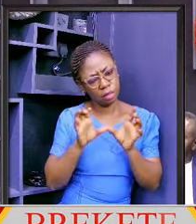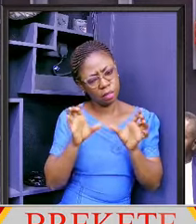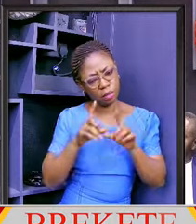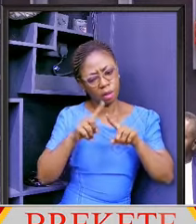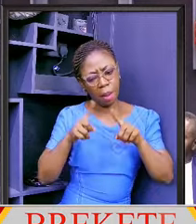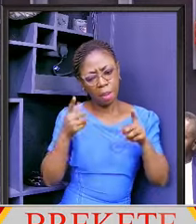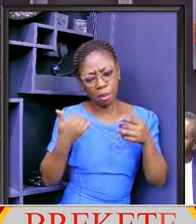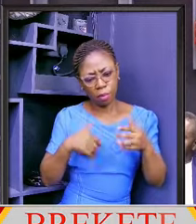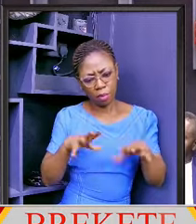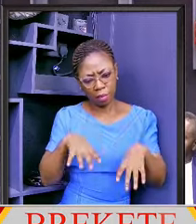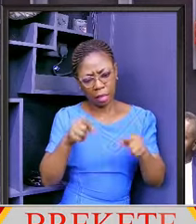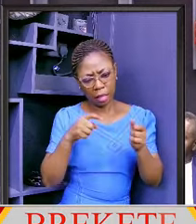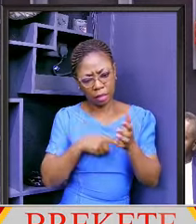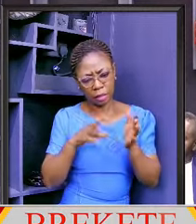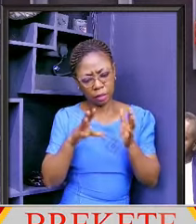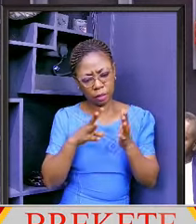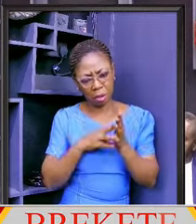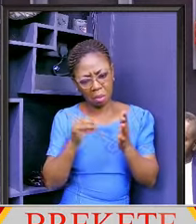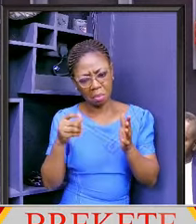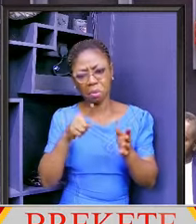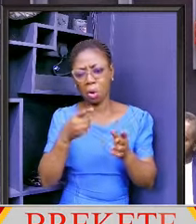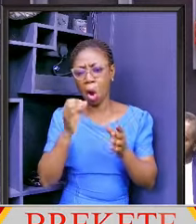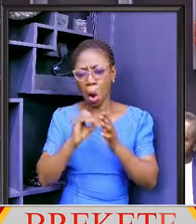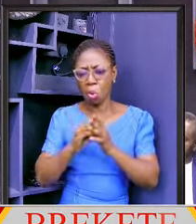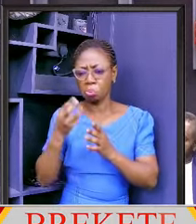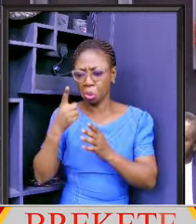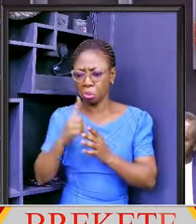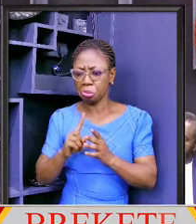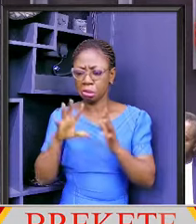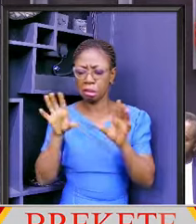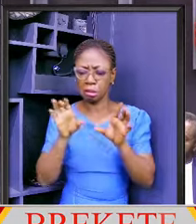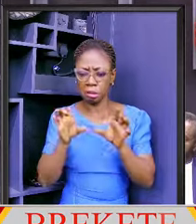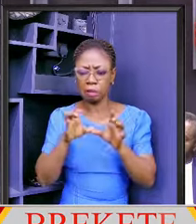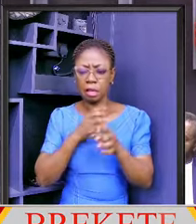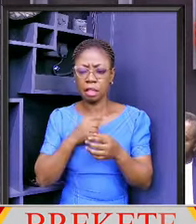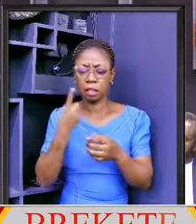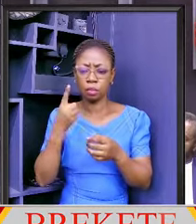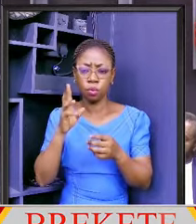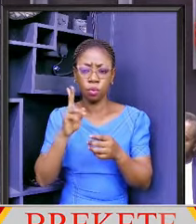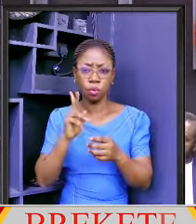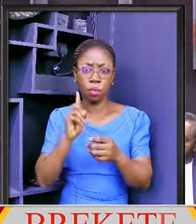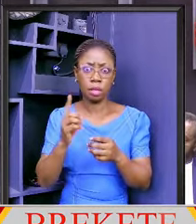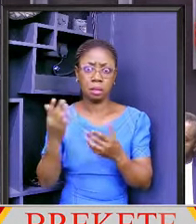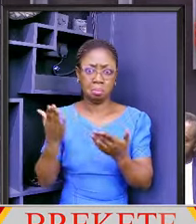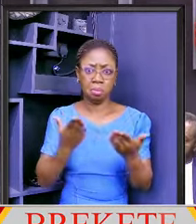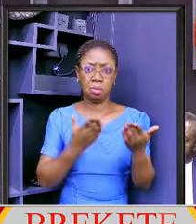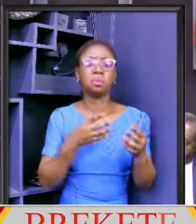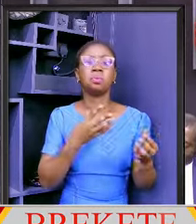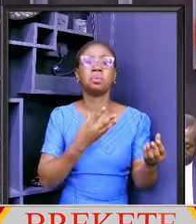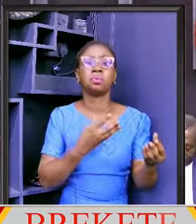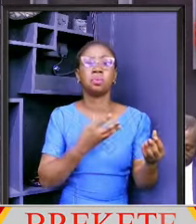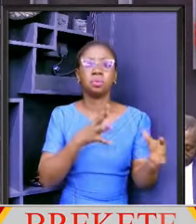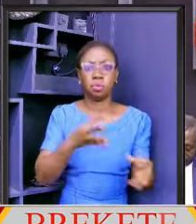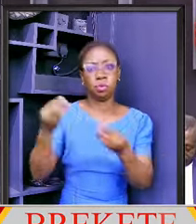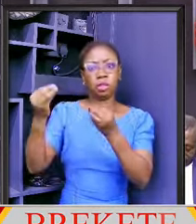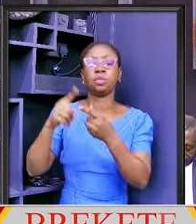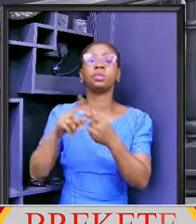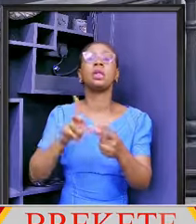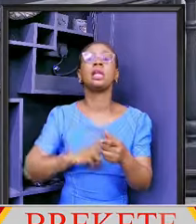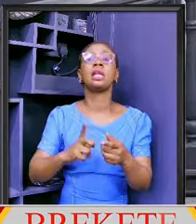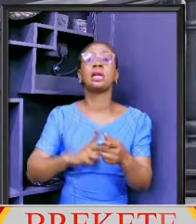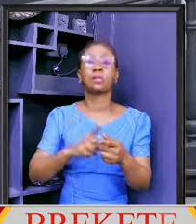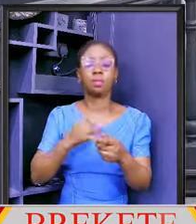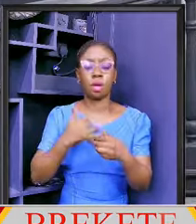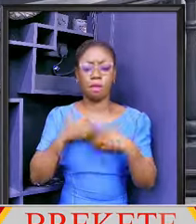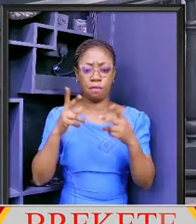taken these copies, your own original certificate, and they're on the broad. We took it to Lagos because there is a place in Lagos where they